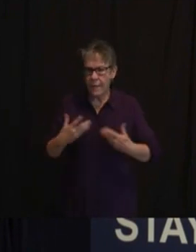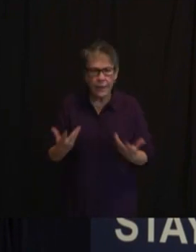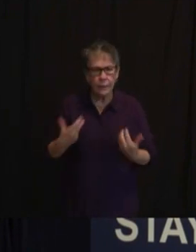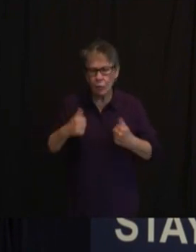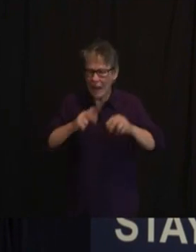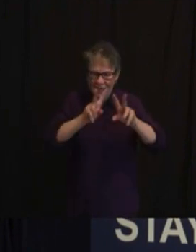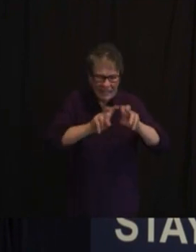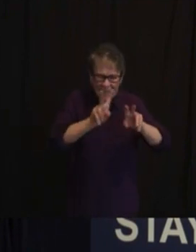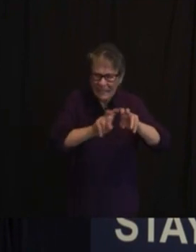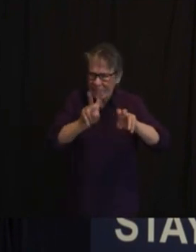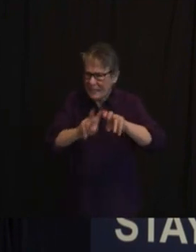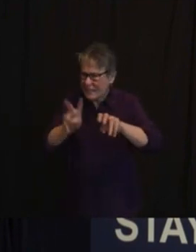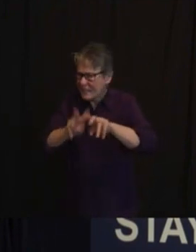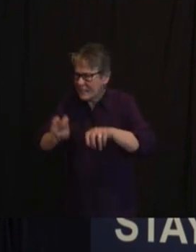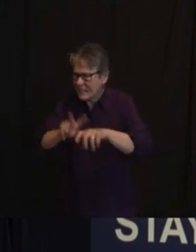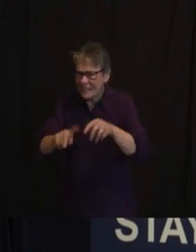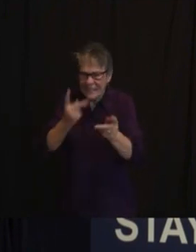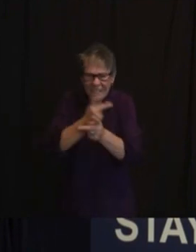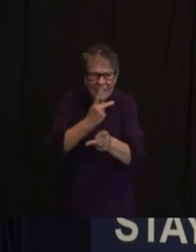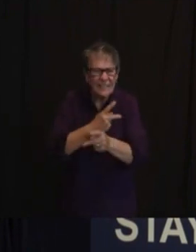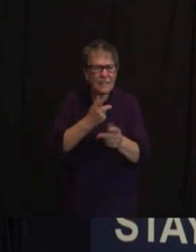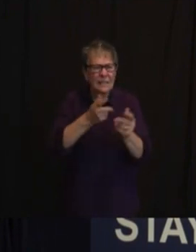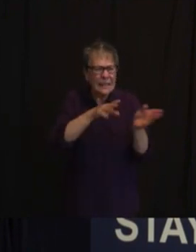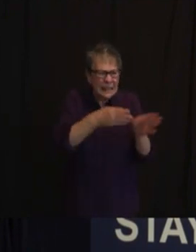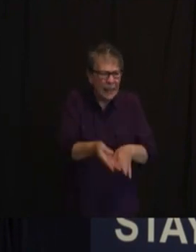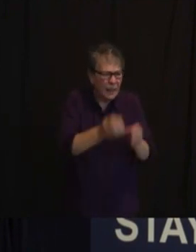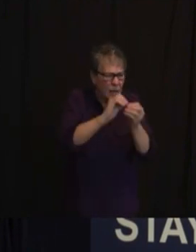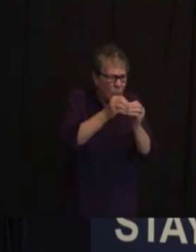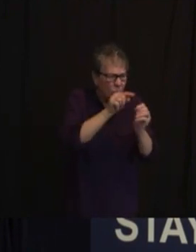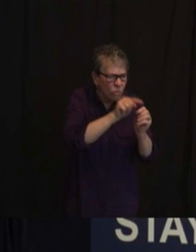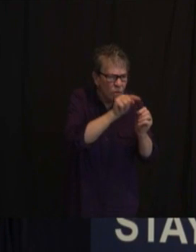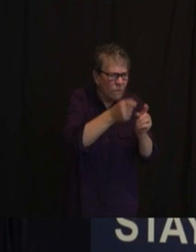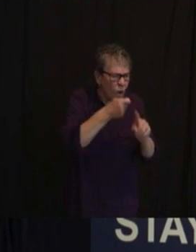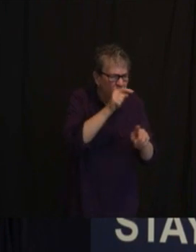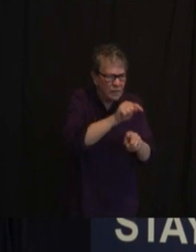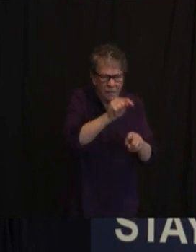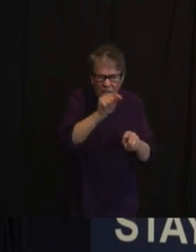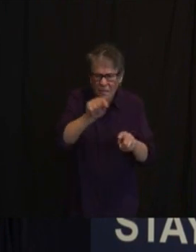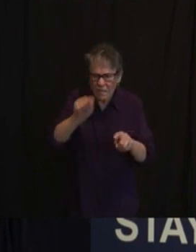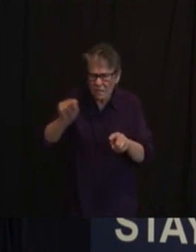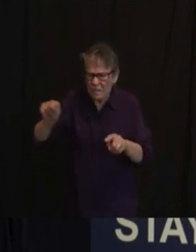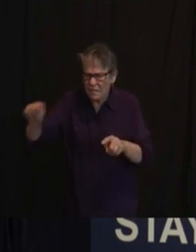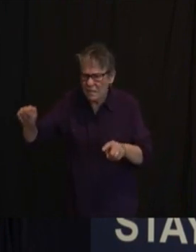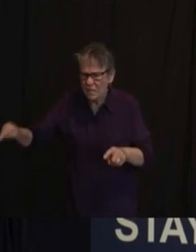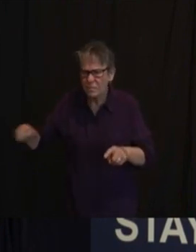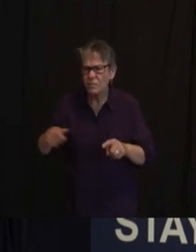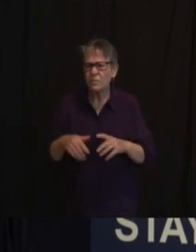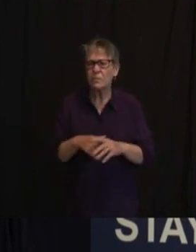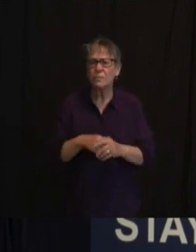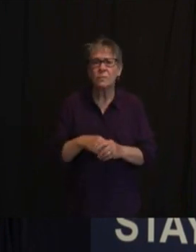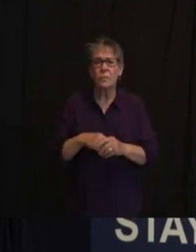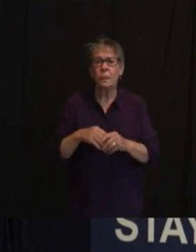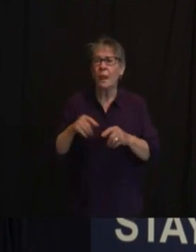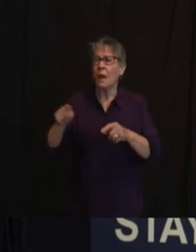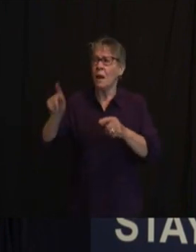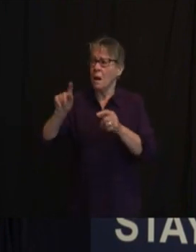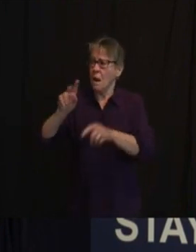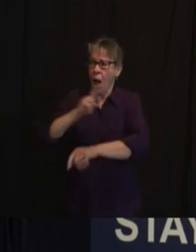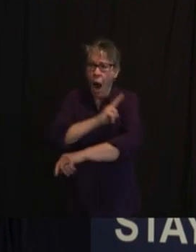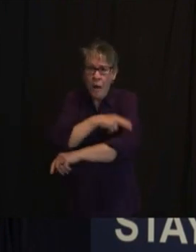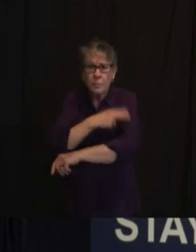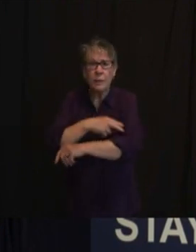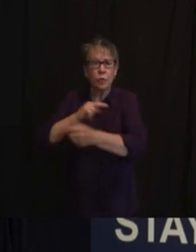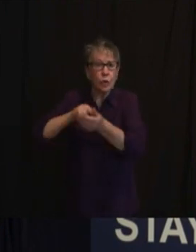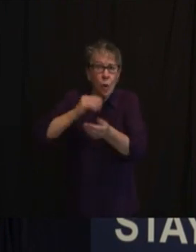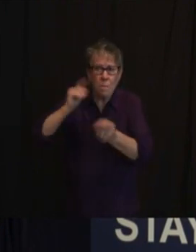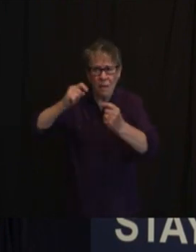numbers, and we get information that is reported to us from the long-term care facilities, which is a little bit different than the actual numbers that